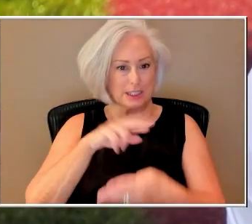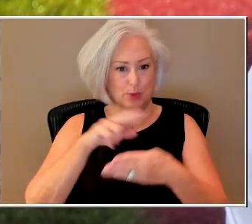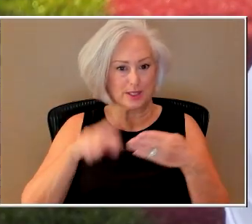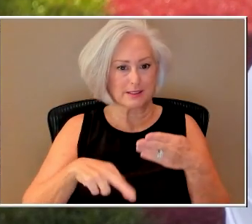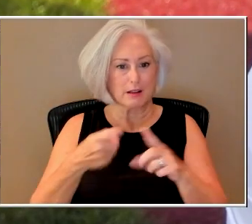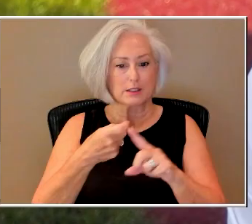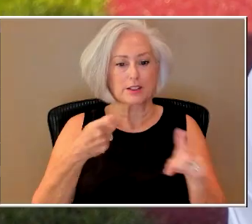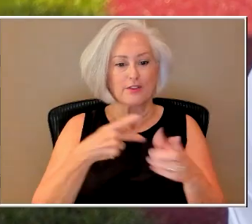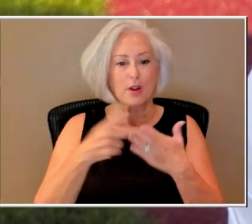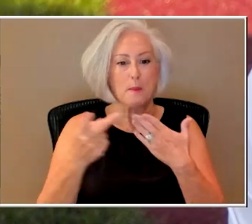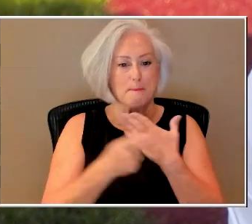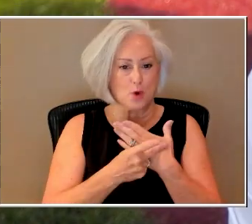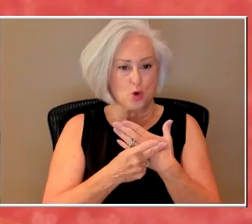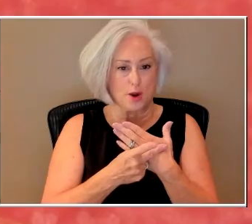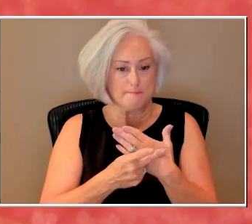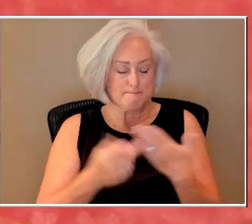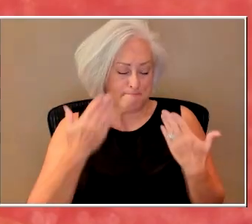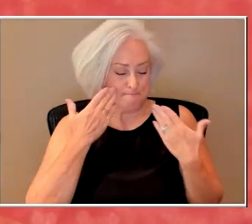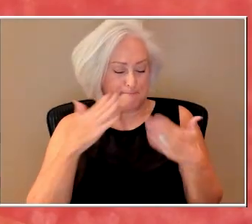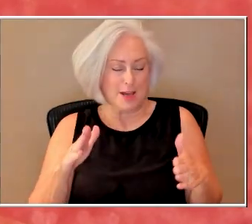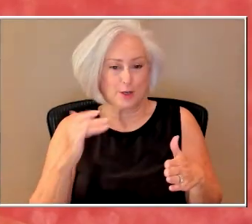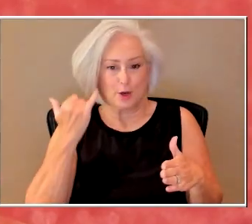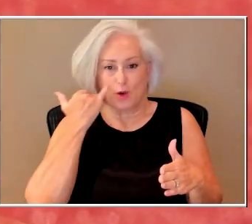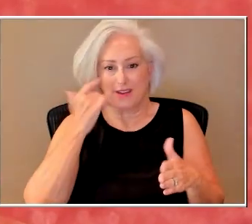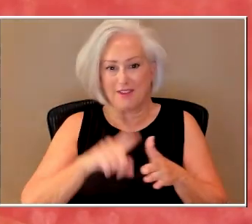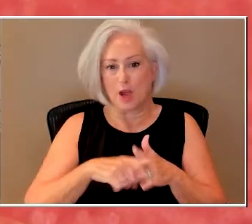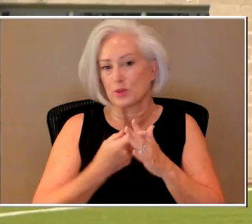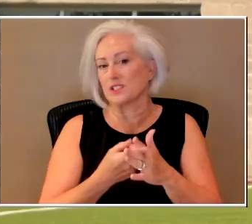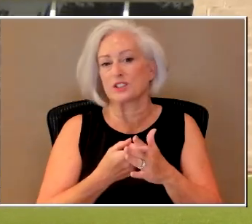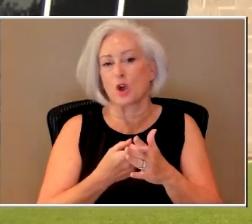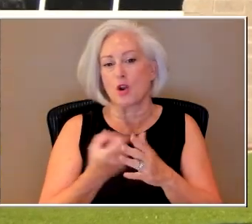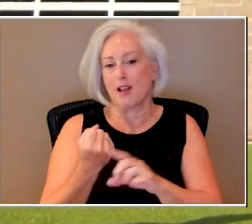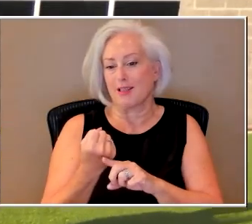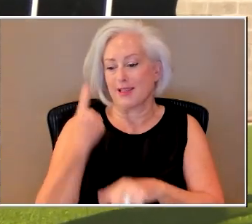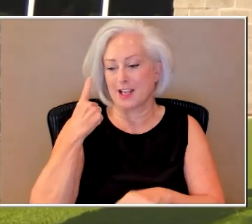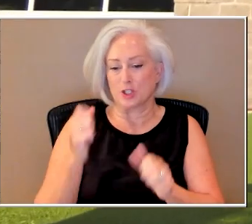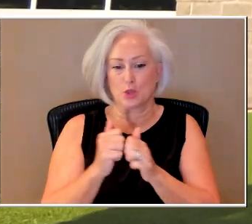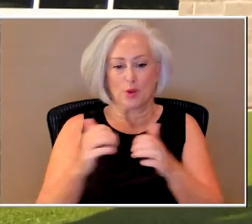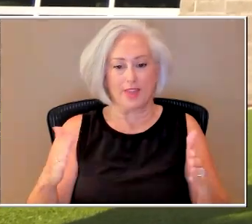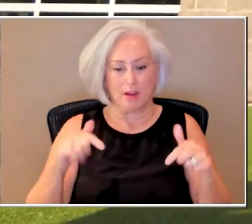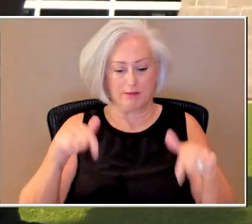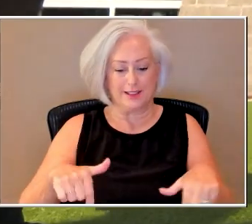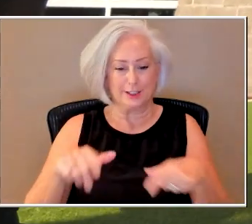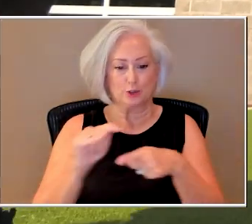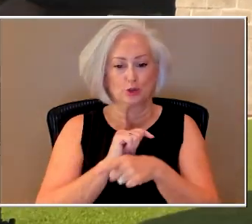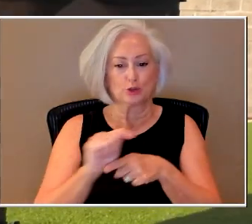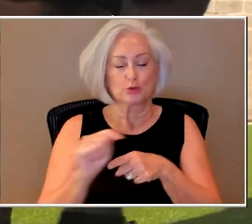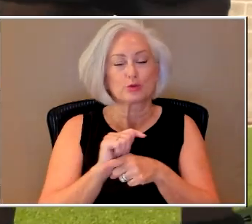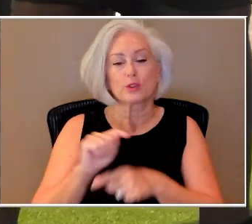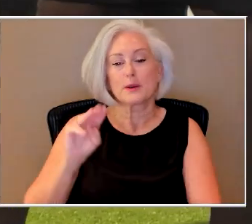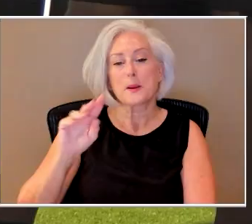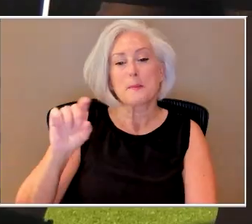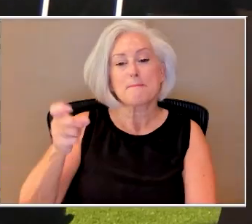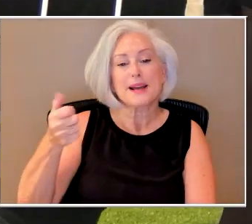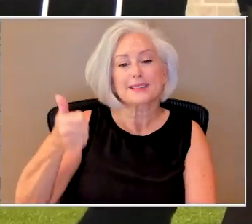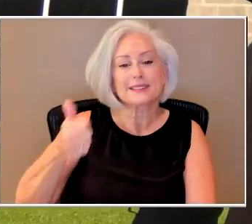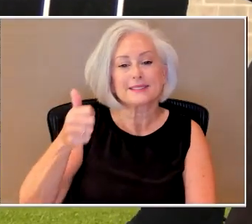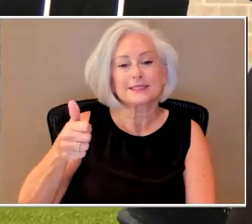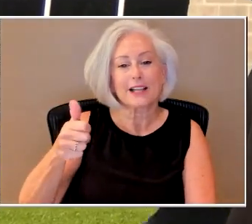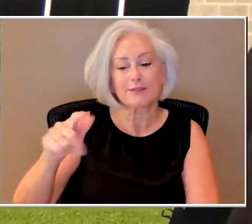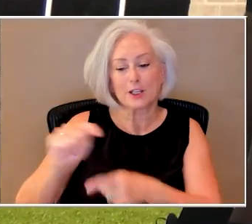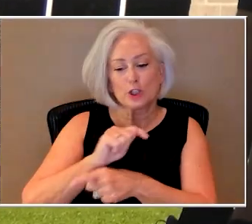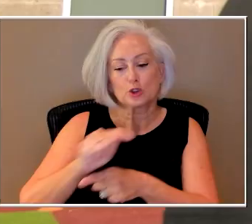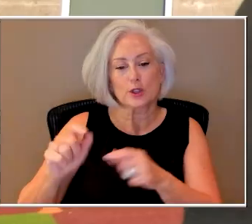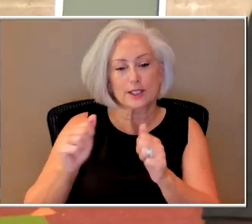even have started last year. Wow. I think it's done a lot. And go. Max has been training with the health system's sports medicine